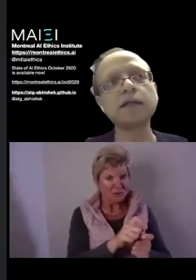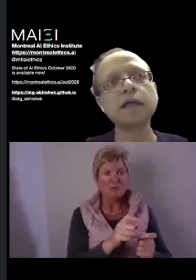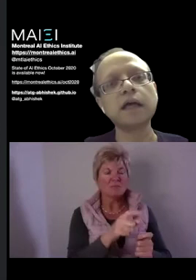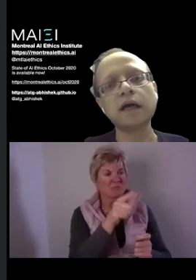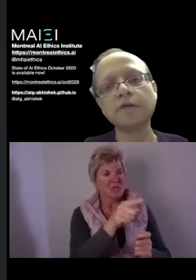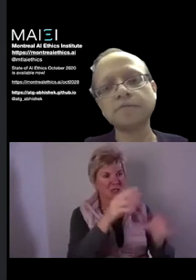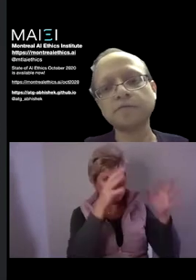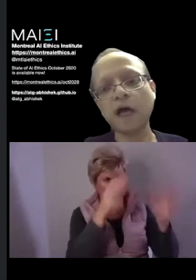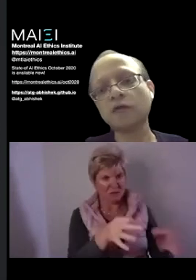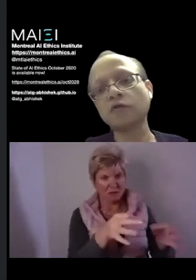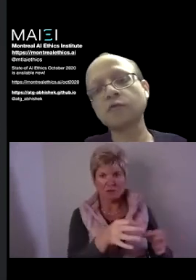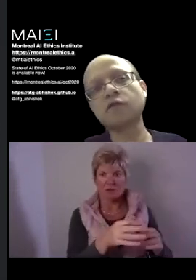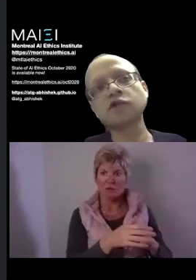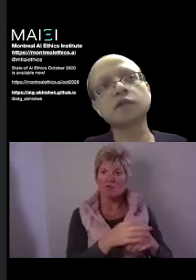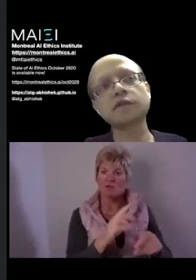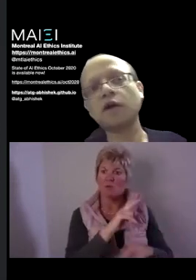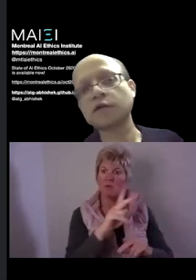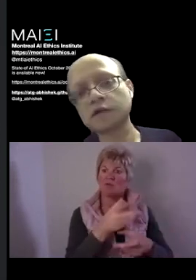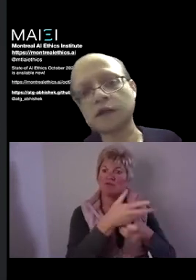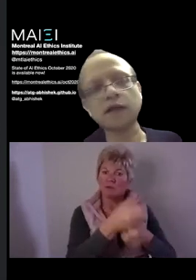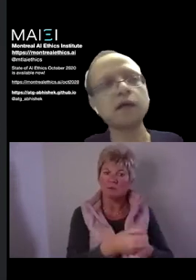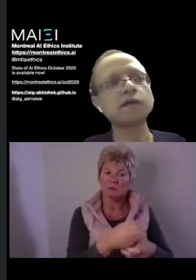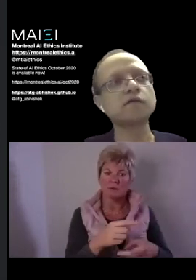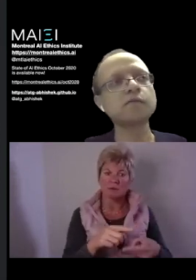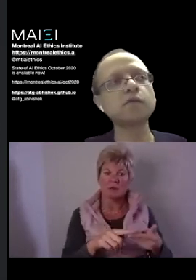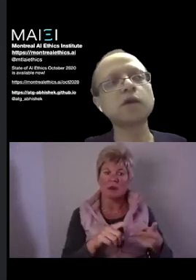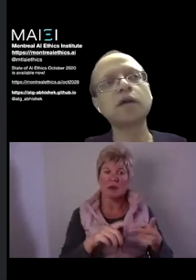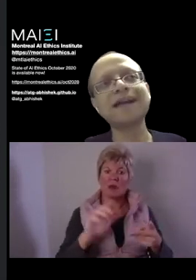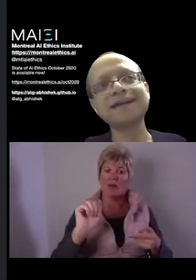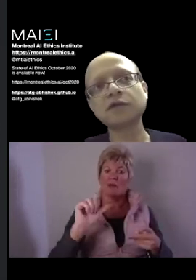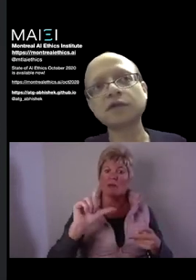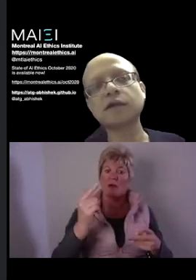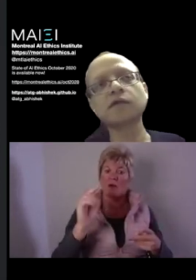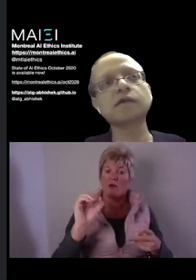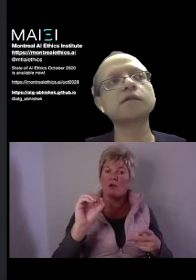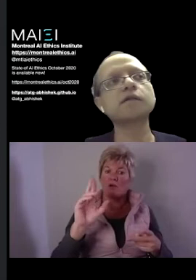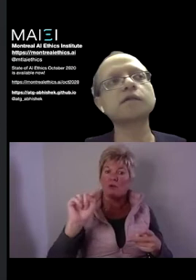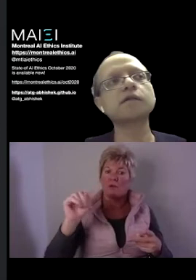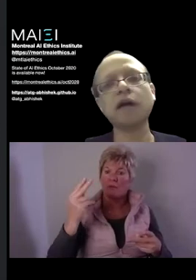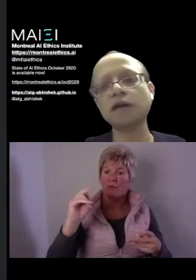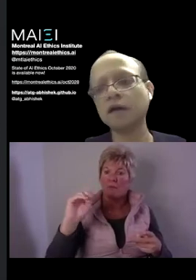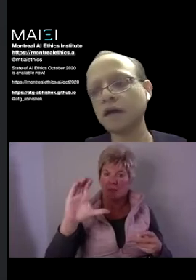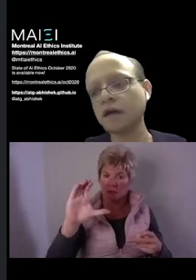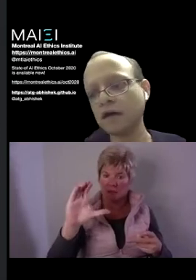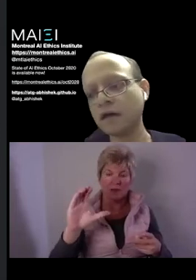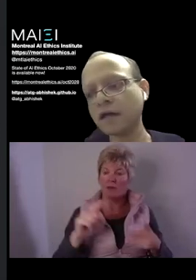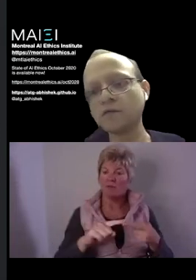And the algorithmic aversion is the opposite of that. So people are less trusting of the system because they've had negative